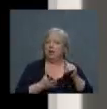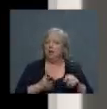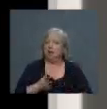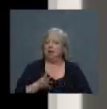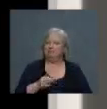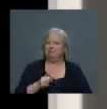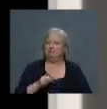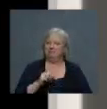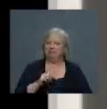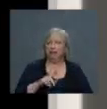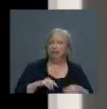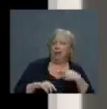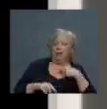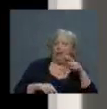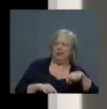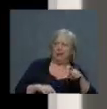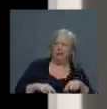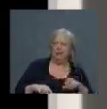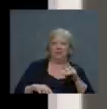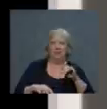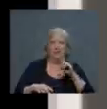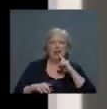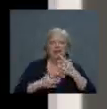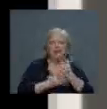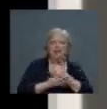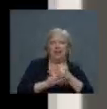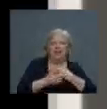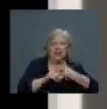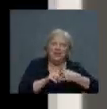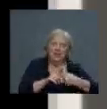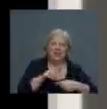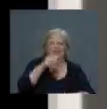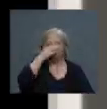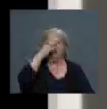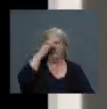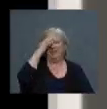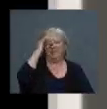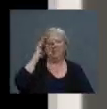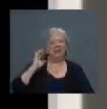have. I need to pay some rent. No.